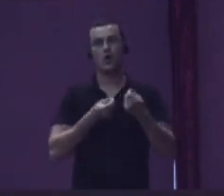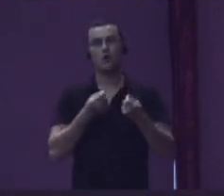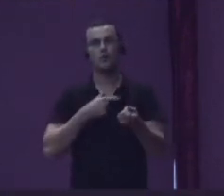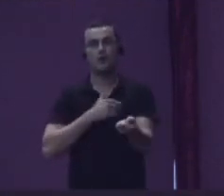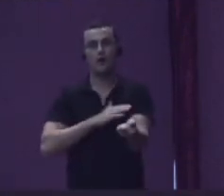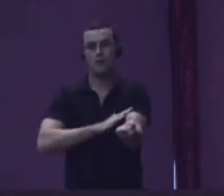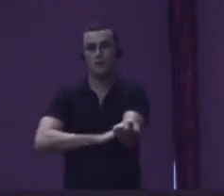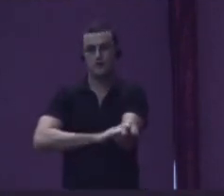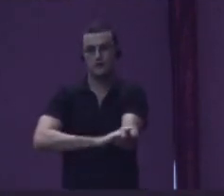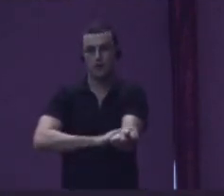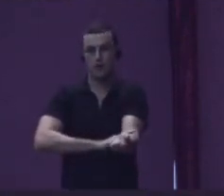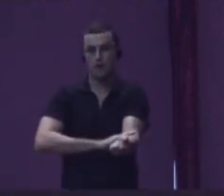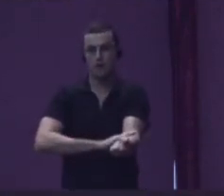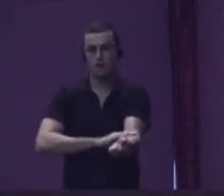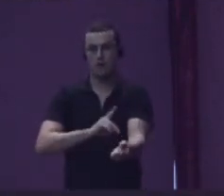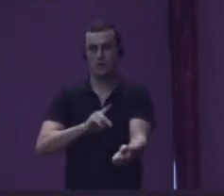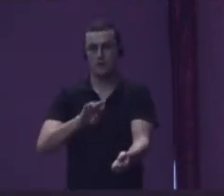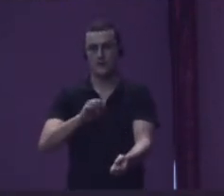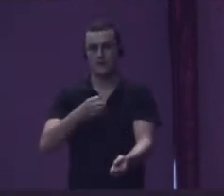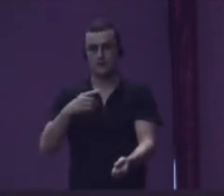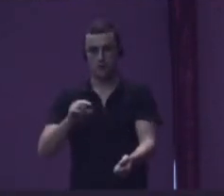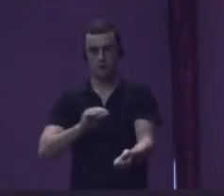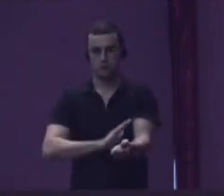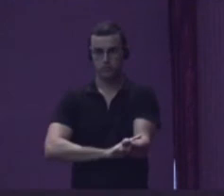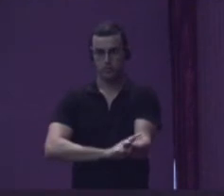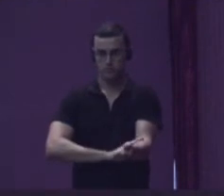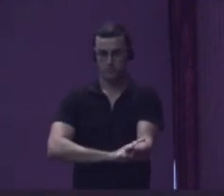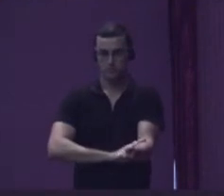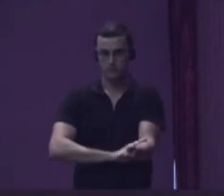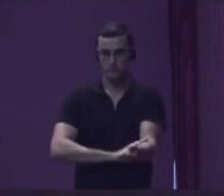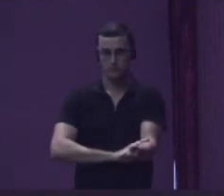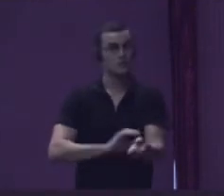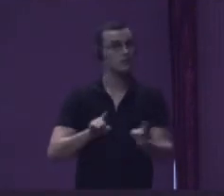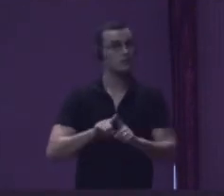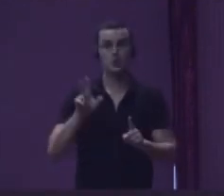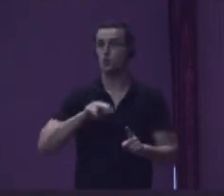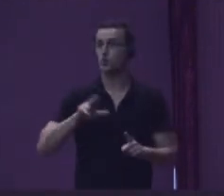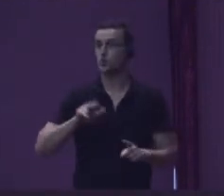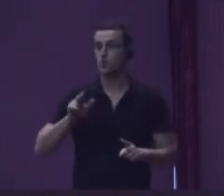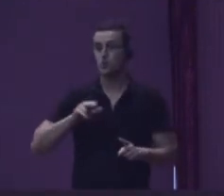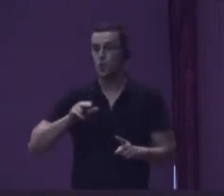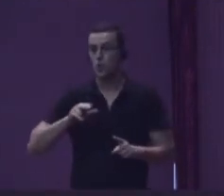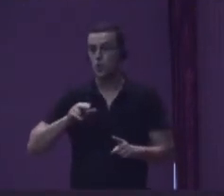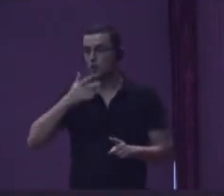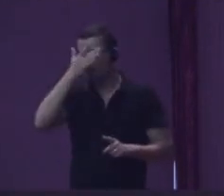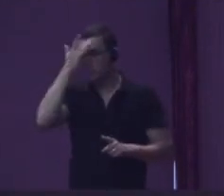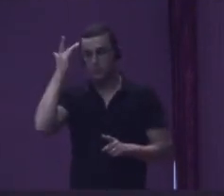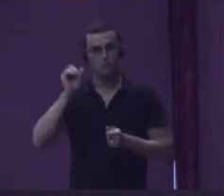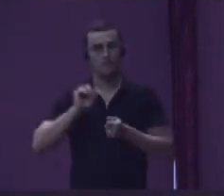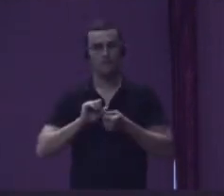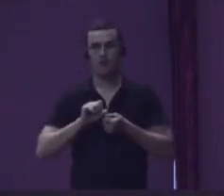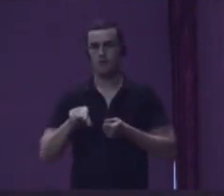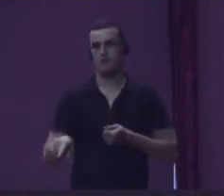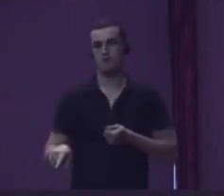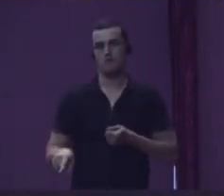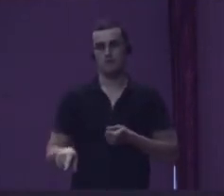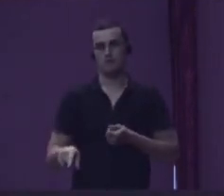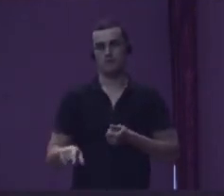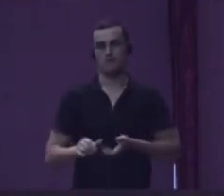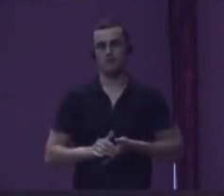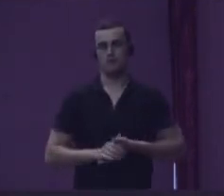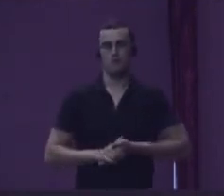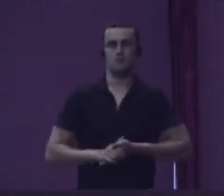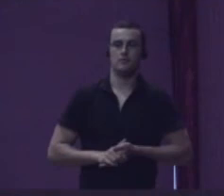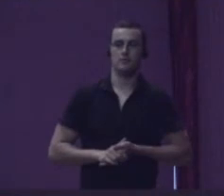pressure cuffs, they've never been used to it. And those women, those midwives would be